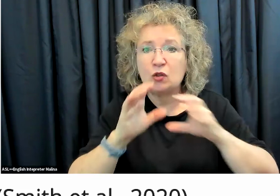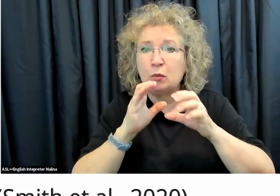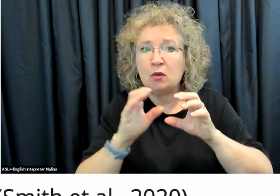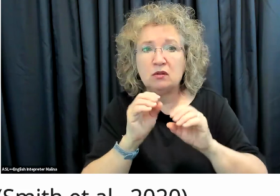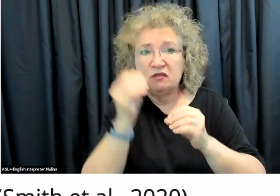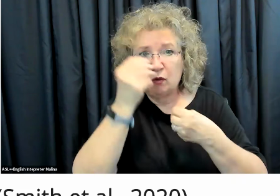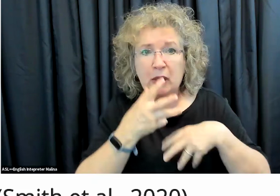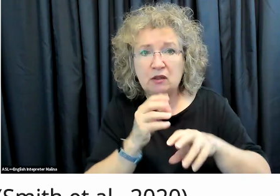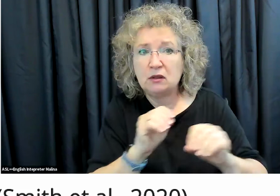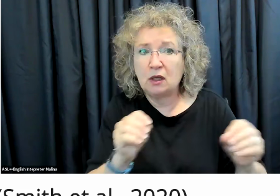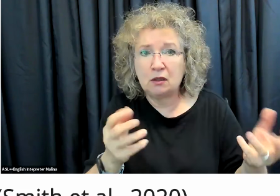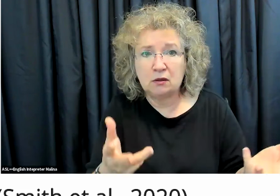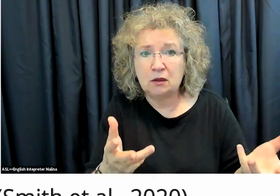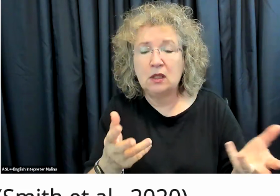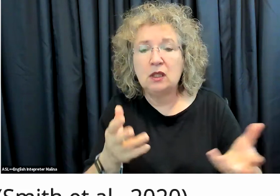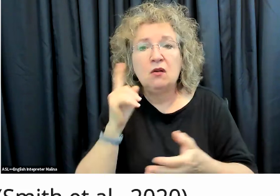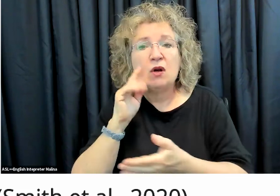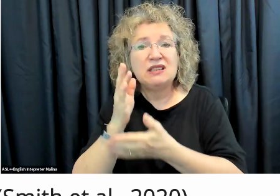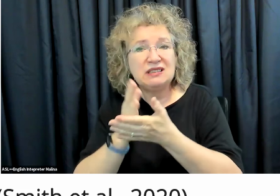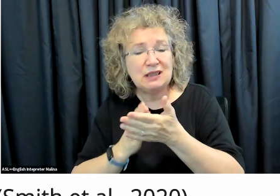and that sense of isolation.